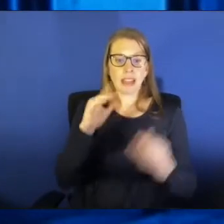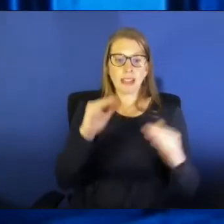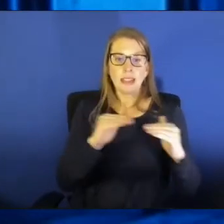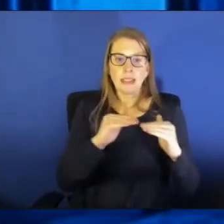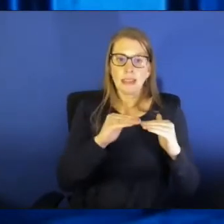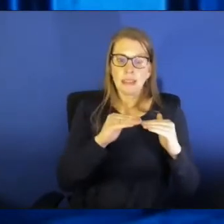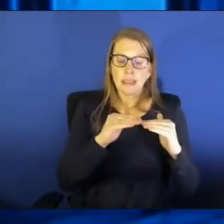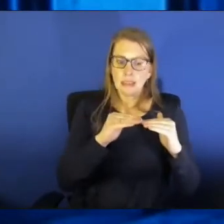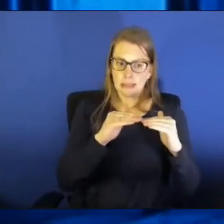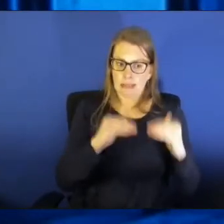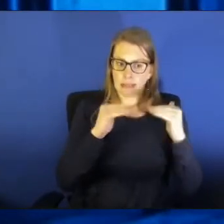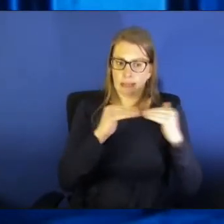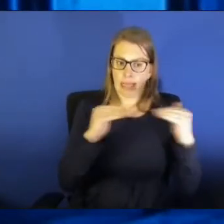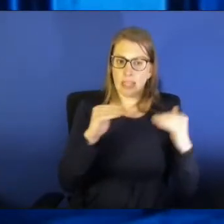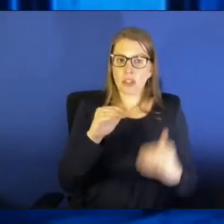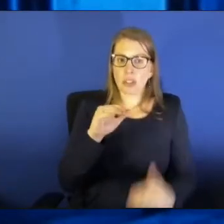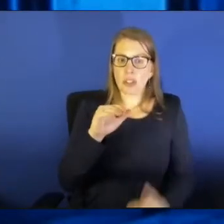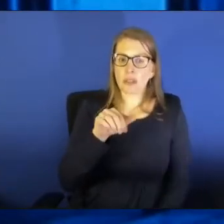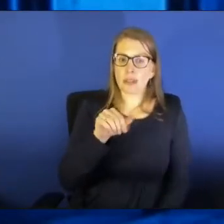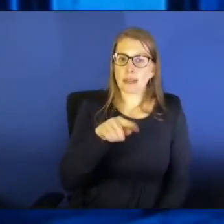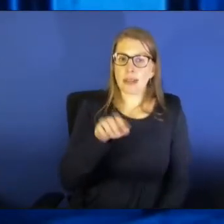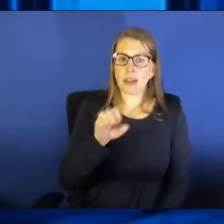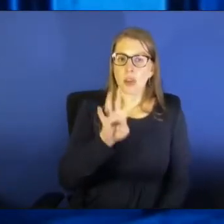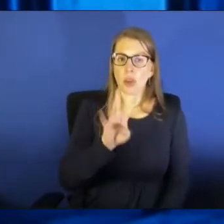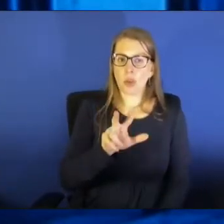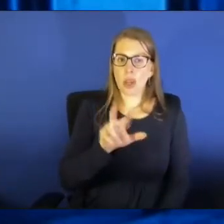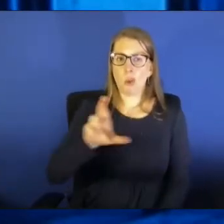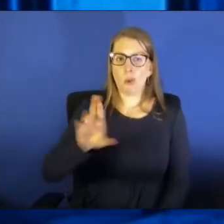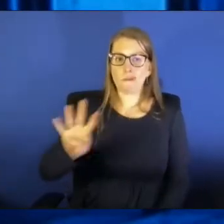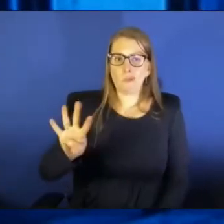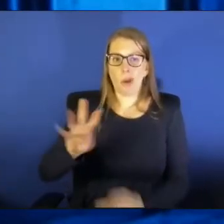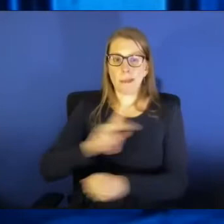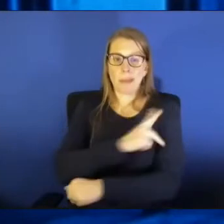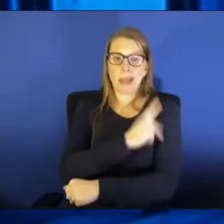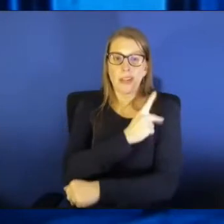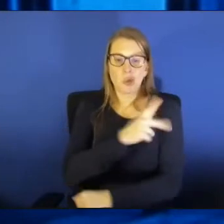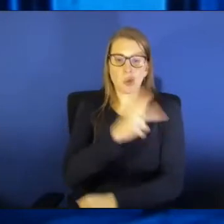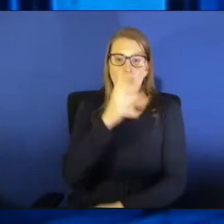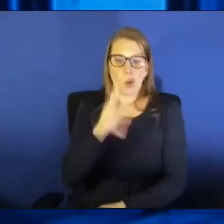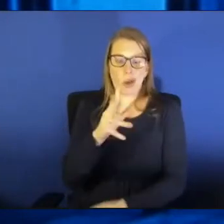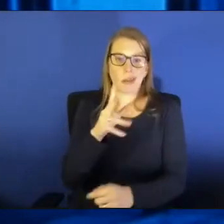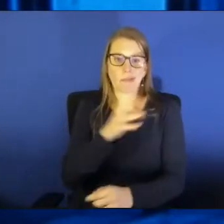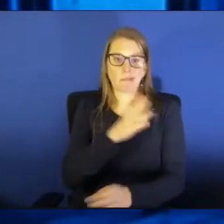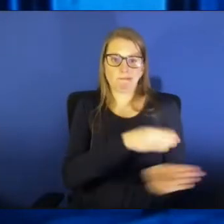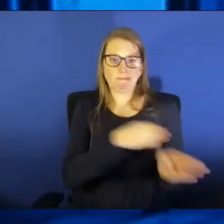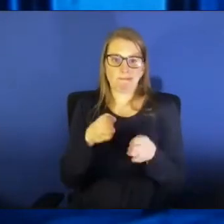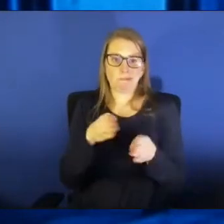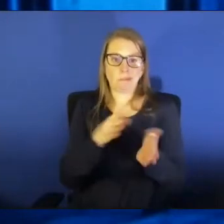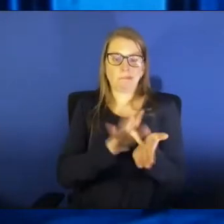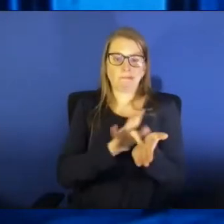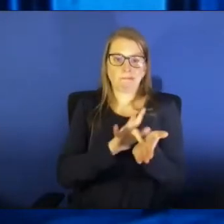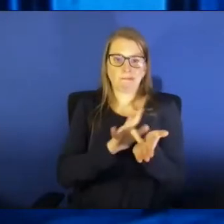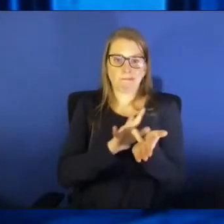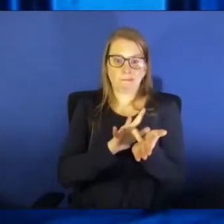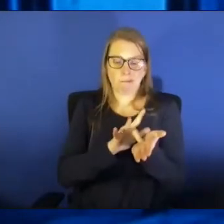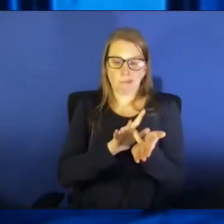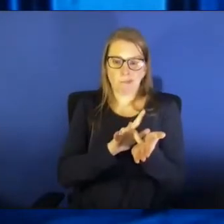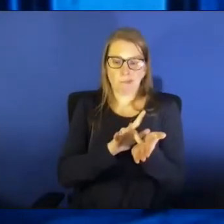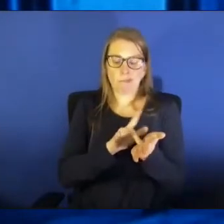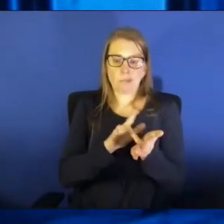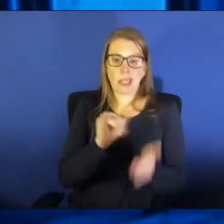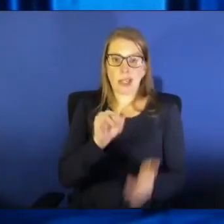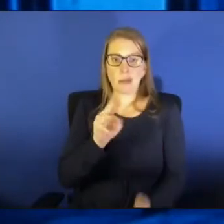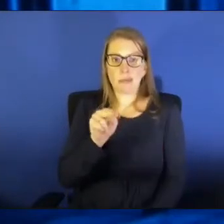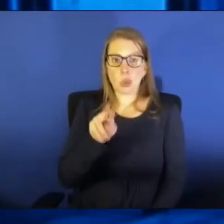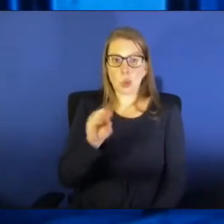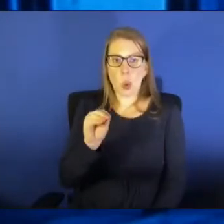patients, will be going to immunotherapy at some point. Early on, we may use specific drugs